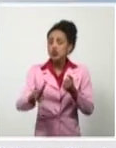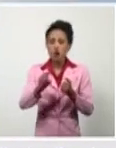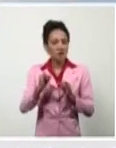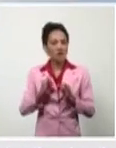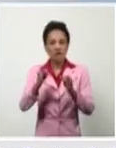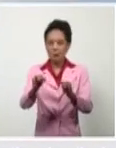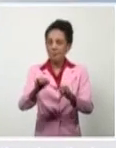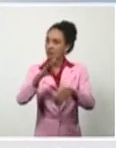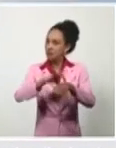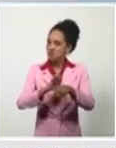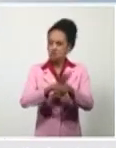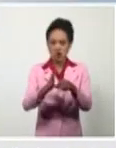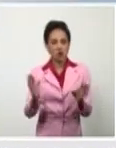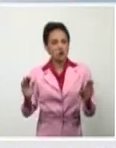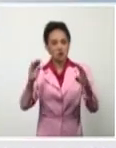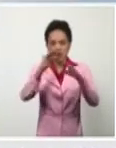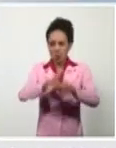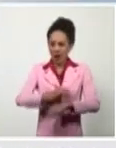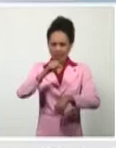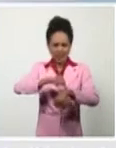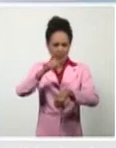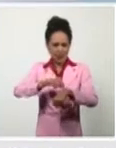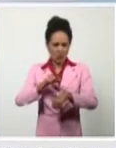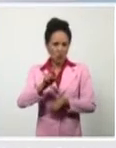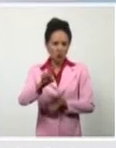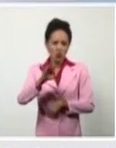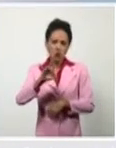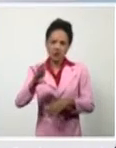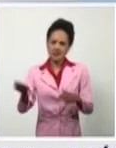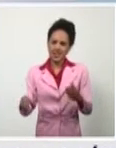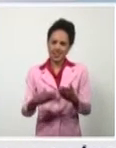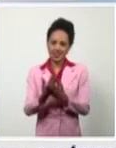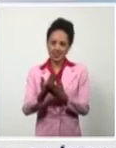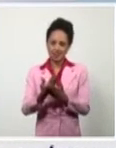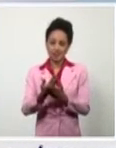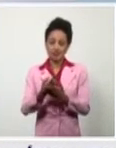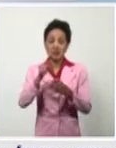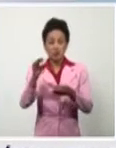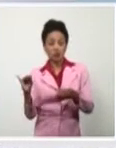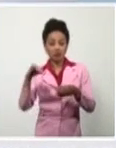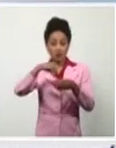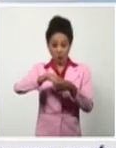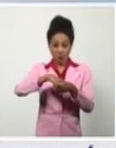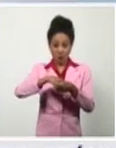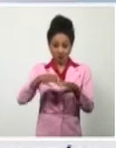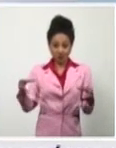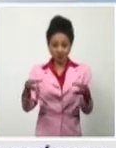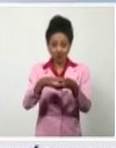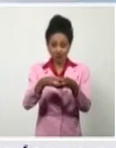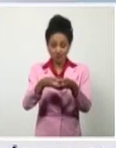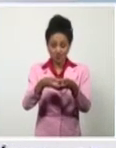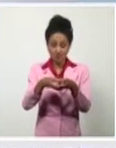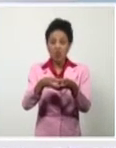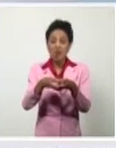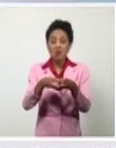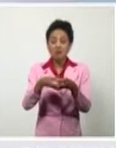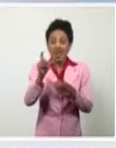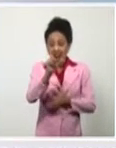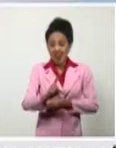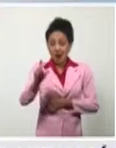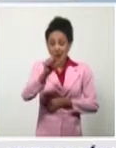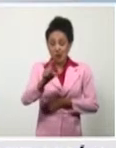provinces are reporting no cases in the last 2 weeks. The new addition to this group is